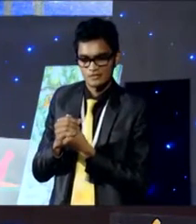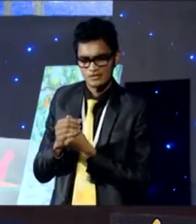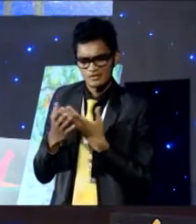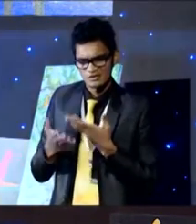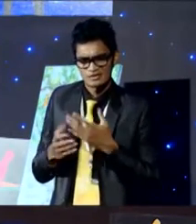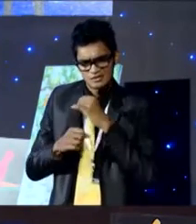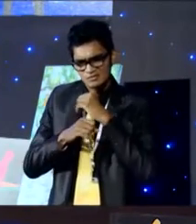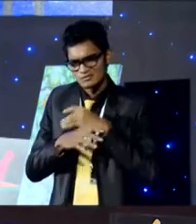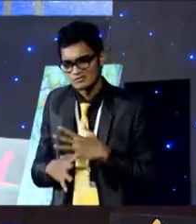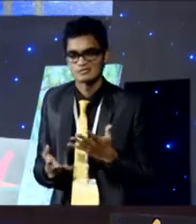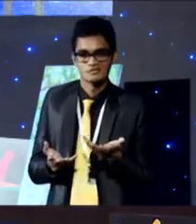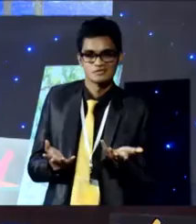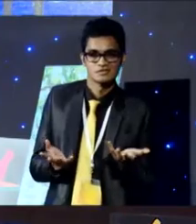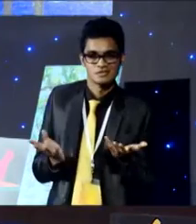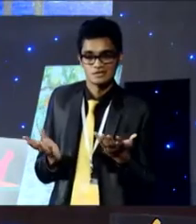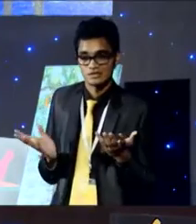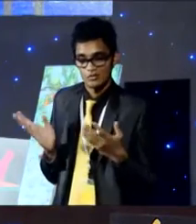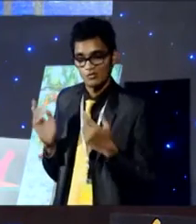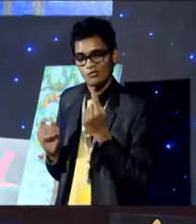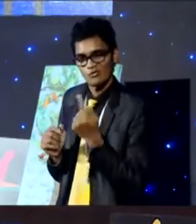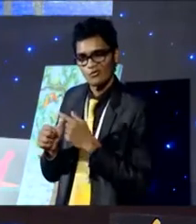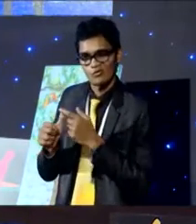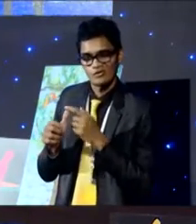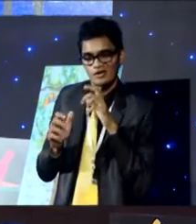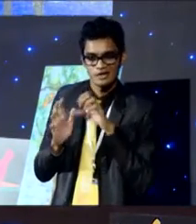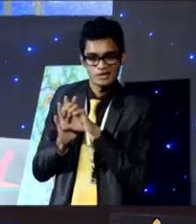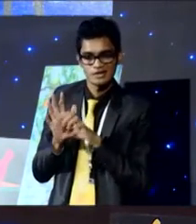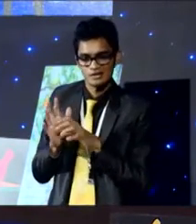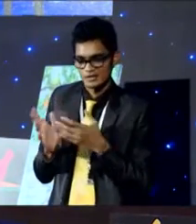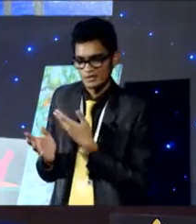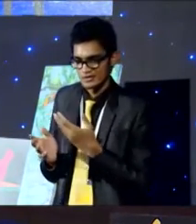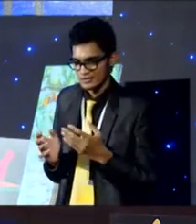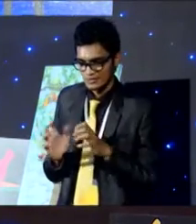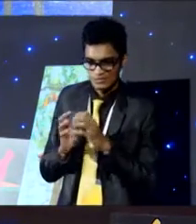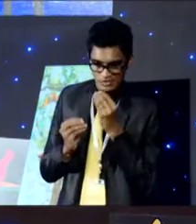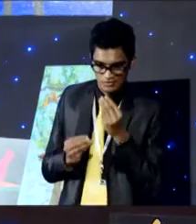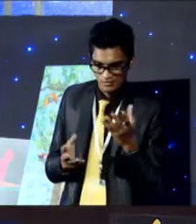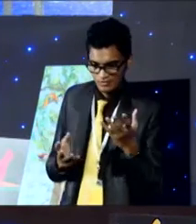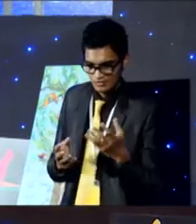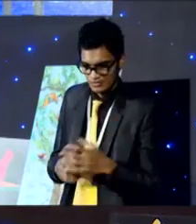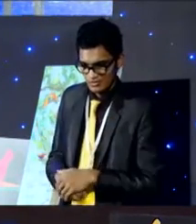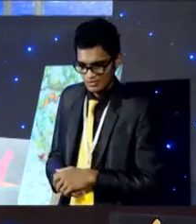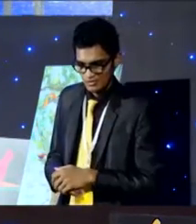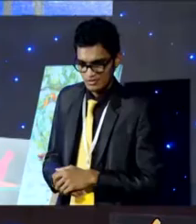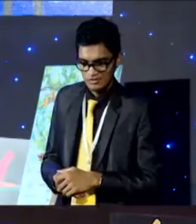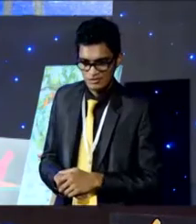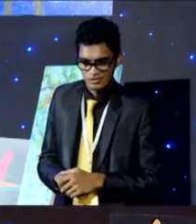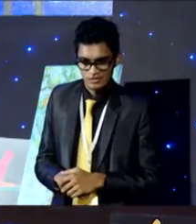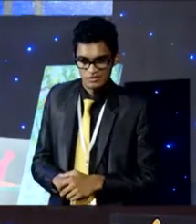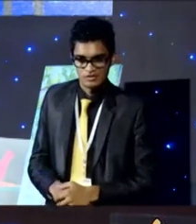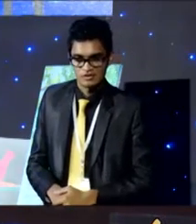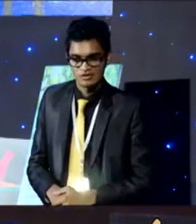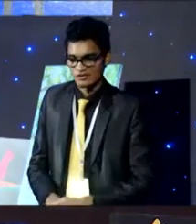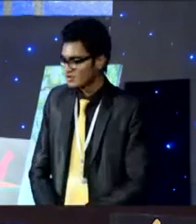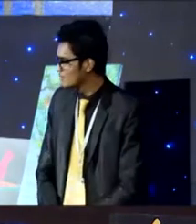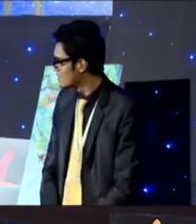are getting. And I can tell you one major thing that for which we do, a lot of parents are sitting here. I've been fortunate that I have a kid who is